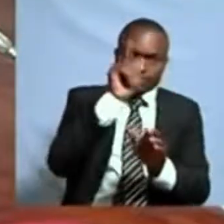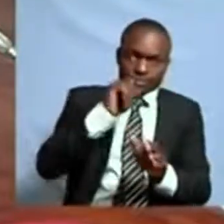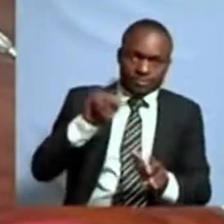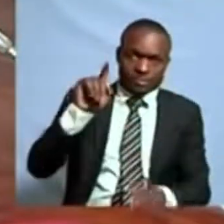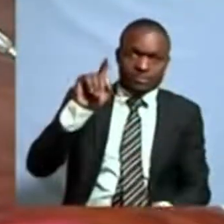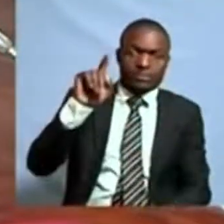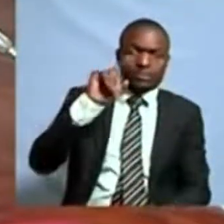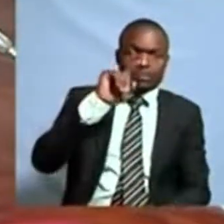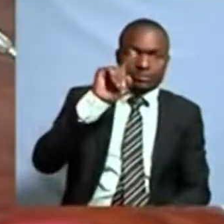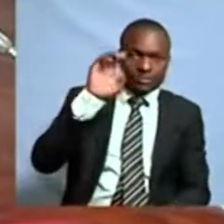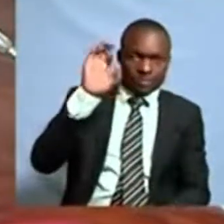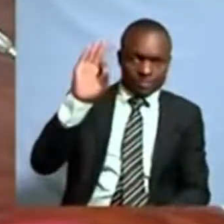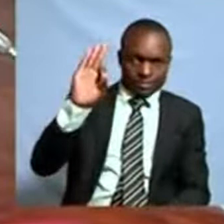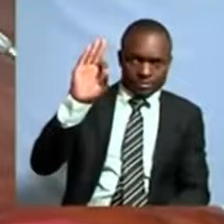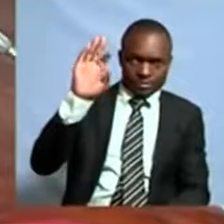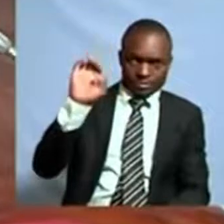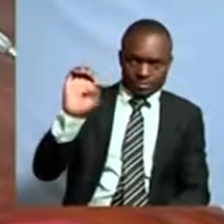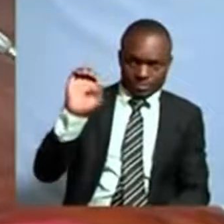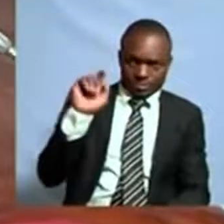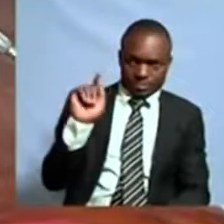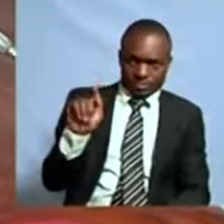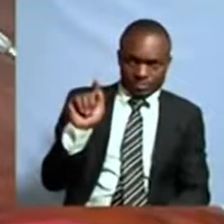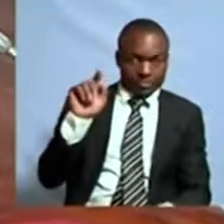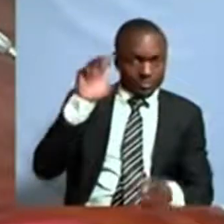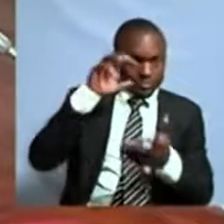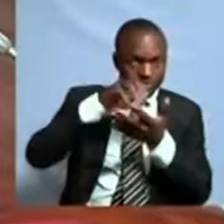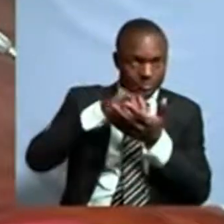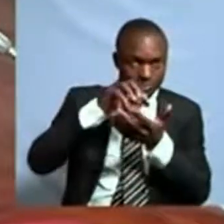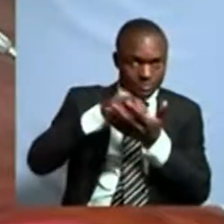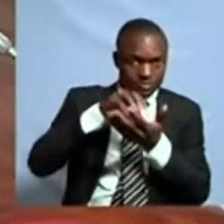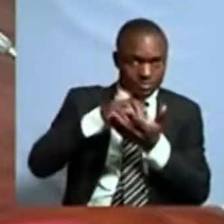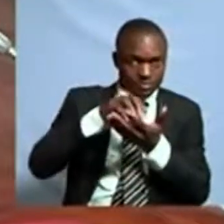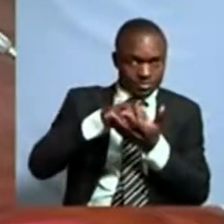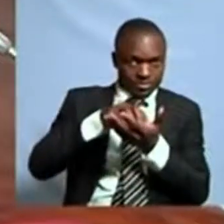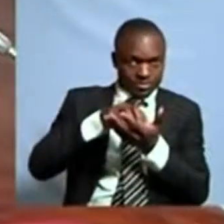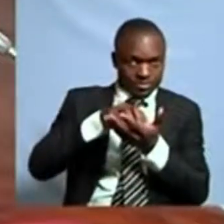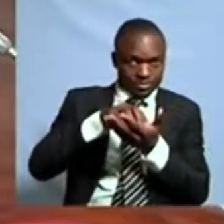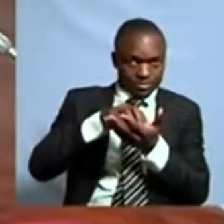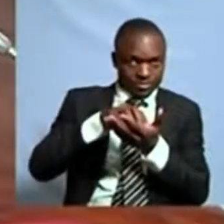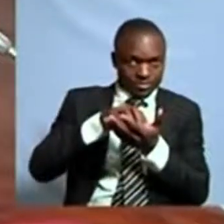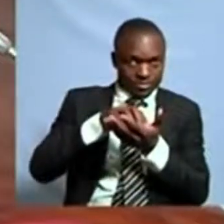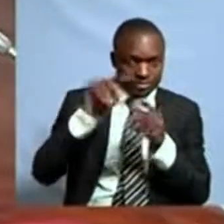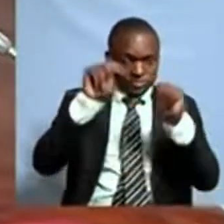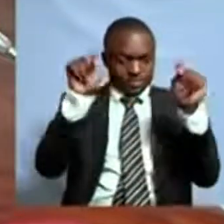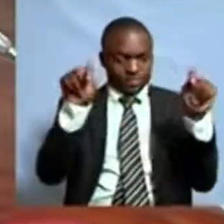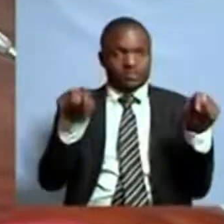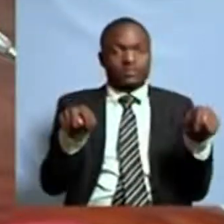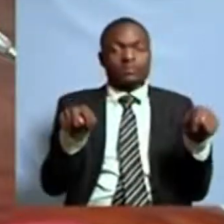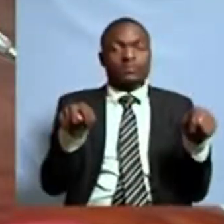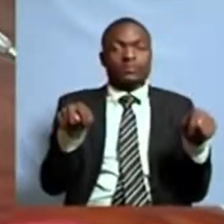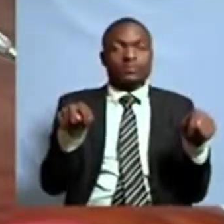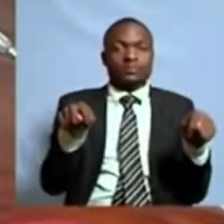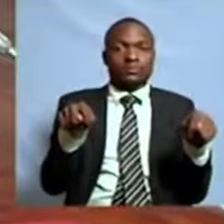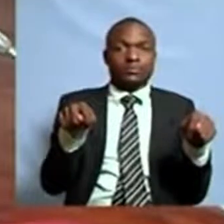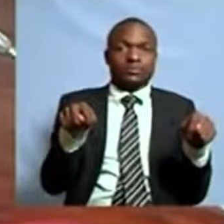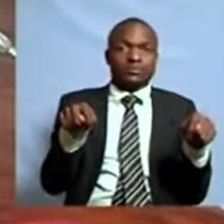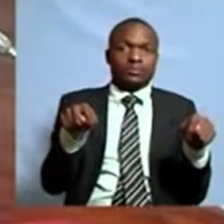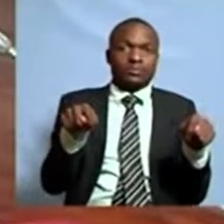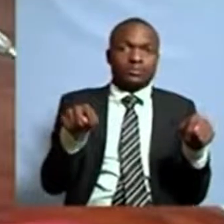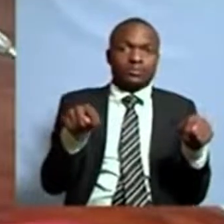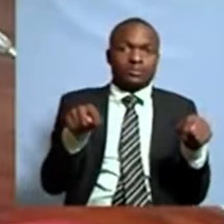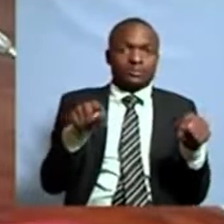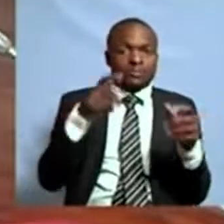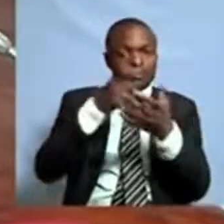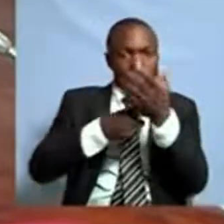Employers, this is a matter that has been on the table in our tripartite